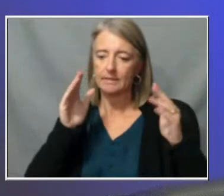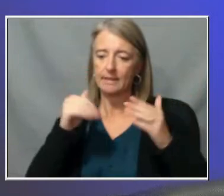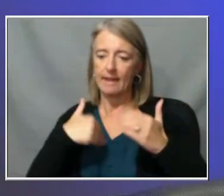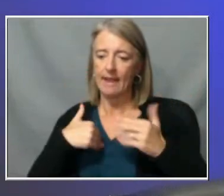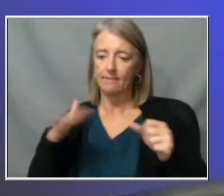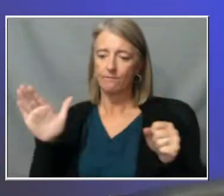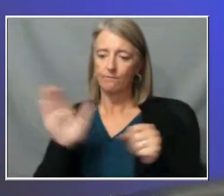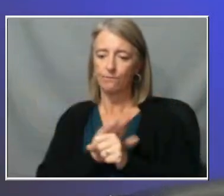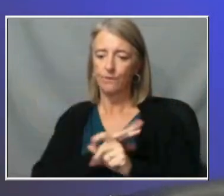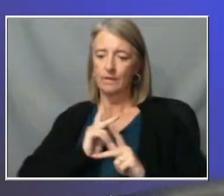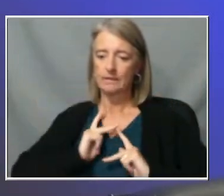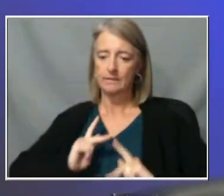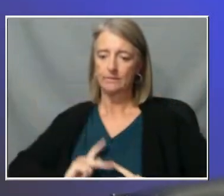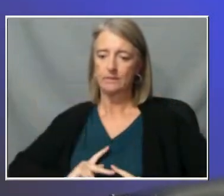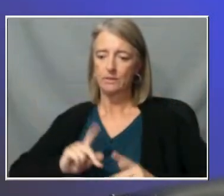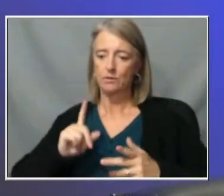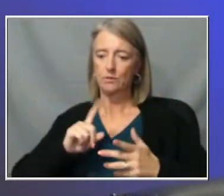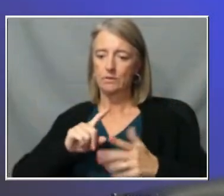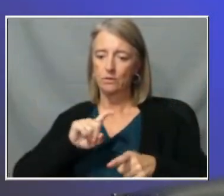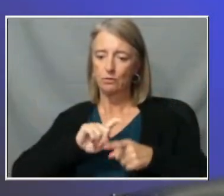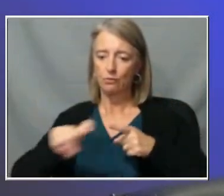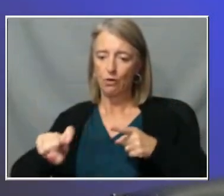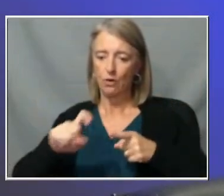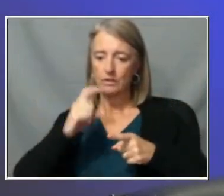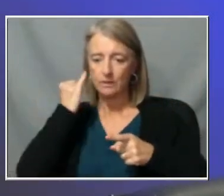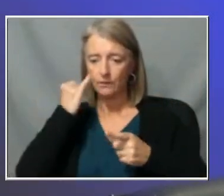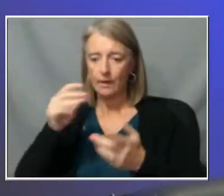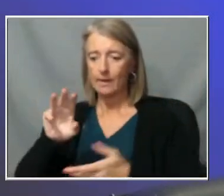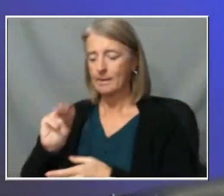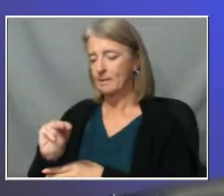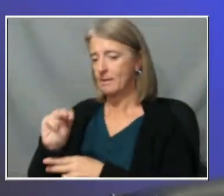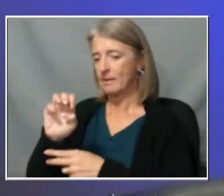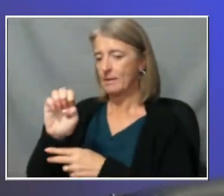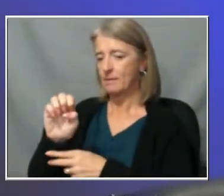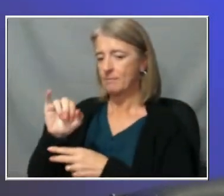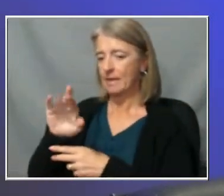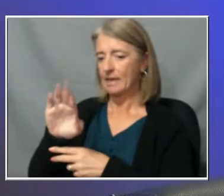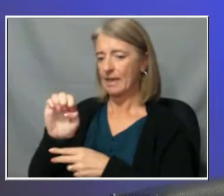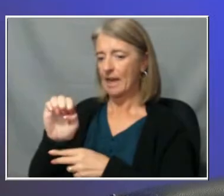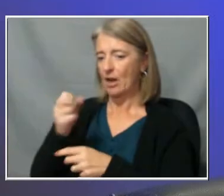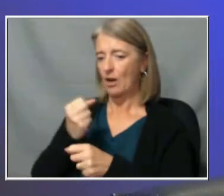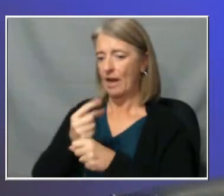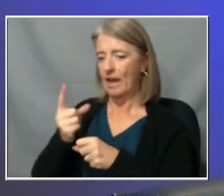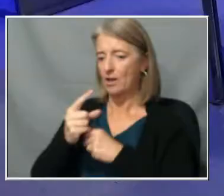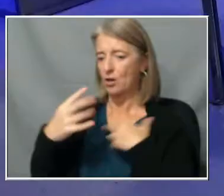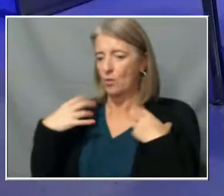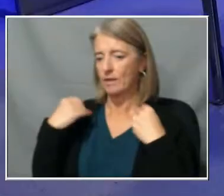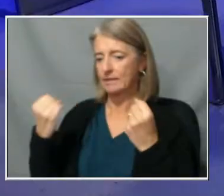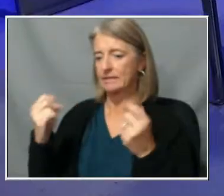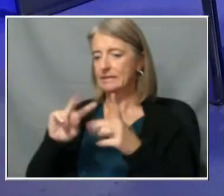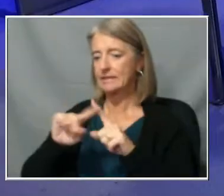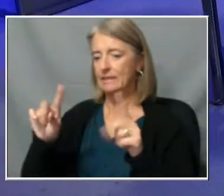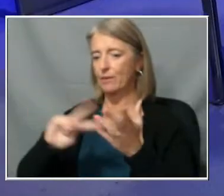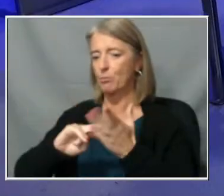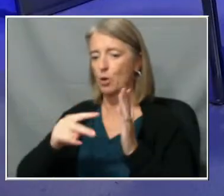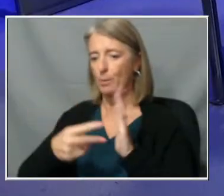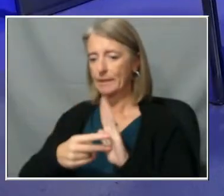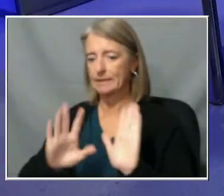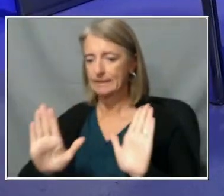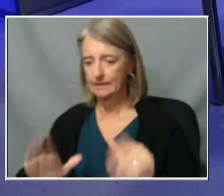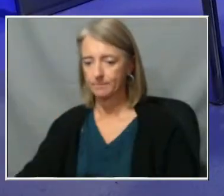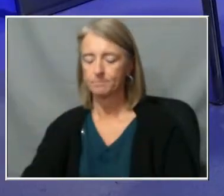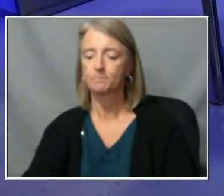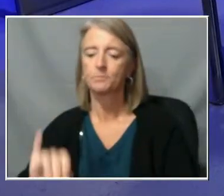complete physical exam when someone calls you in for that Medicare annual wellness visit, because it has a different purpose. Jeremy has a question, and he wants to know